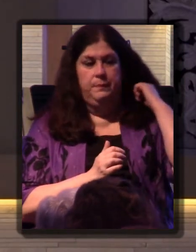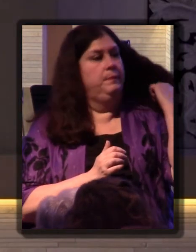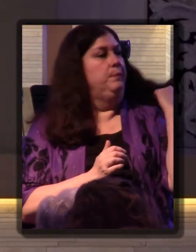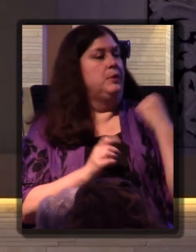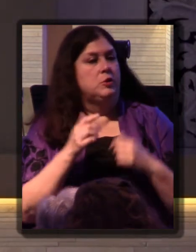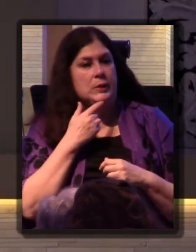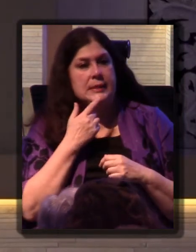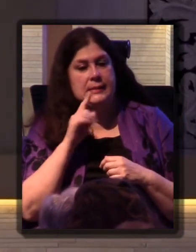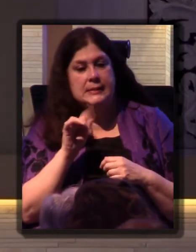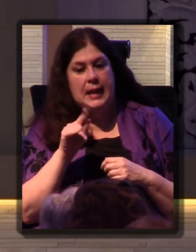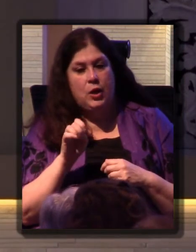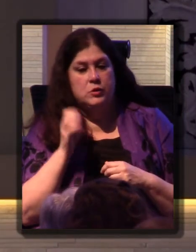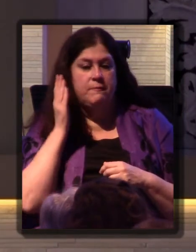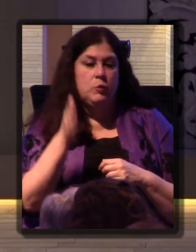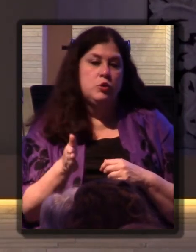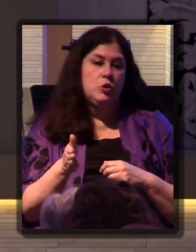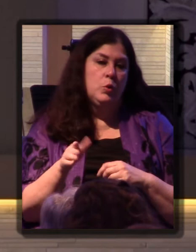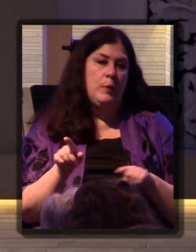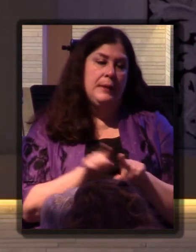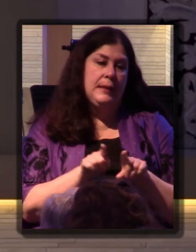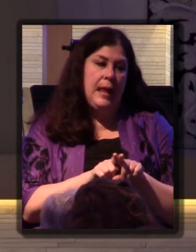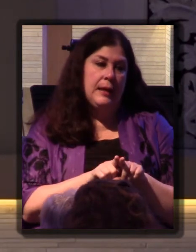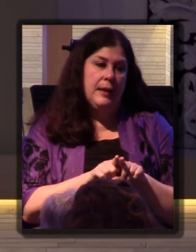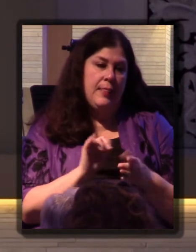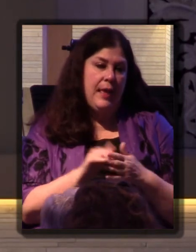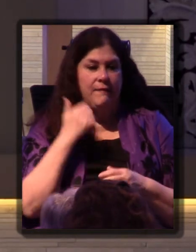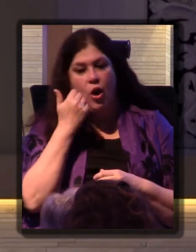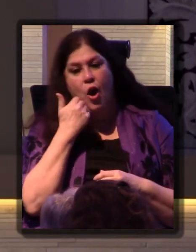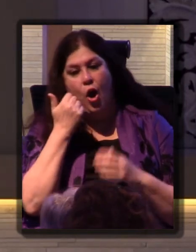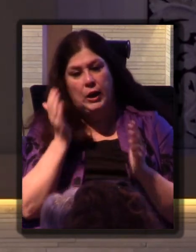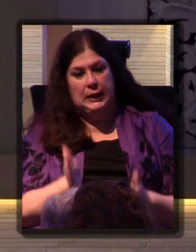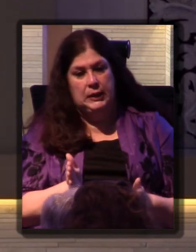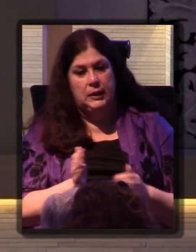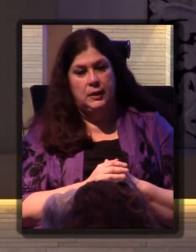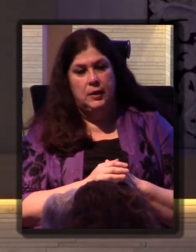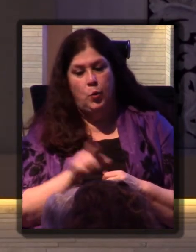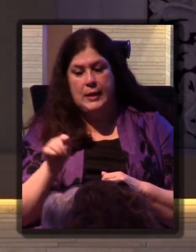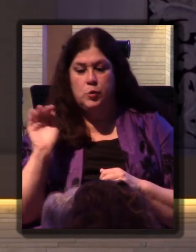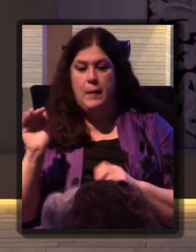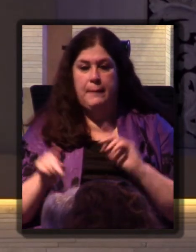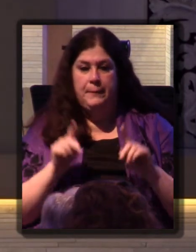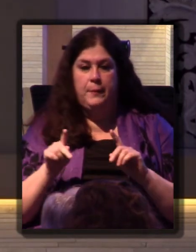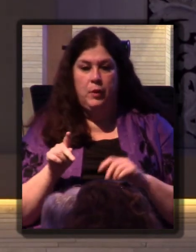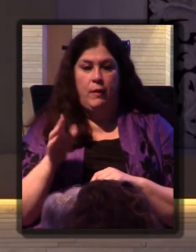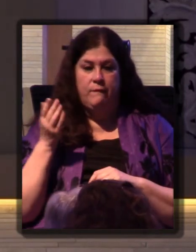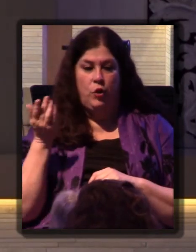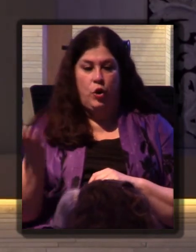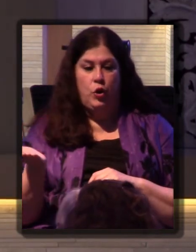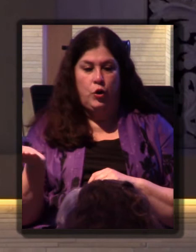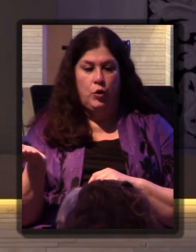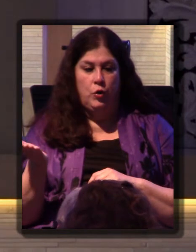that Tyre's future is going to be like that of a harlot who has to remind people